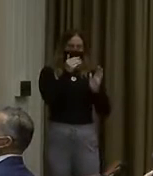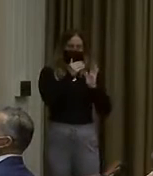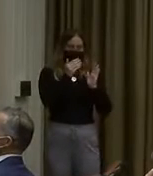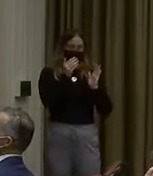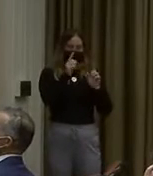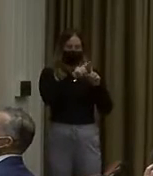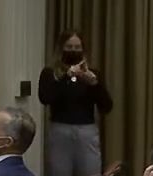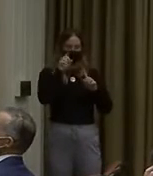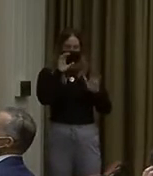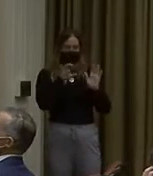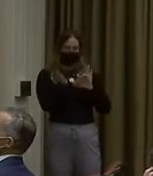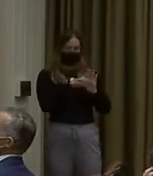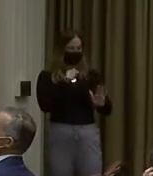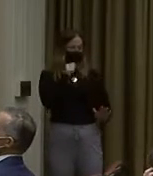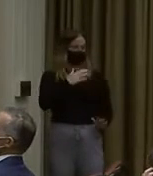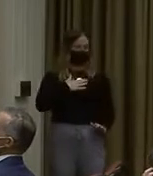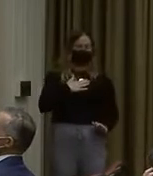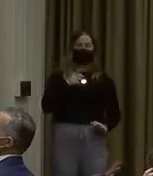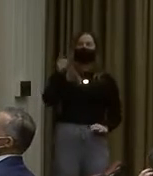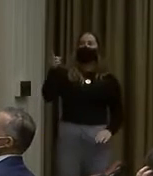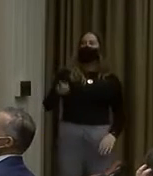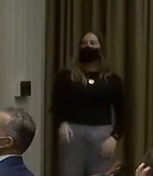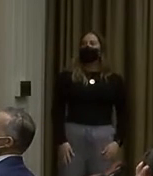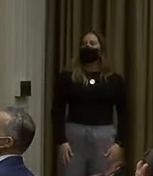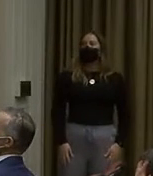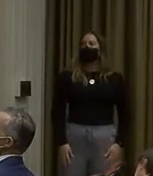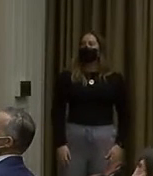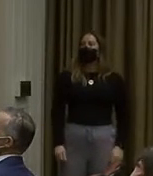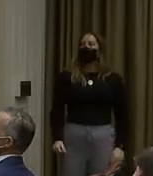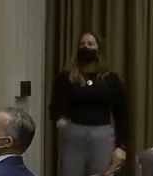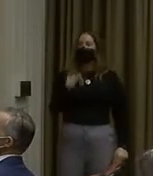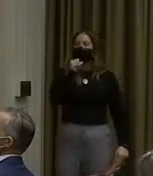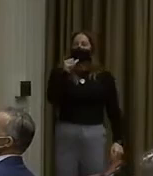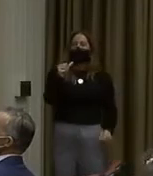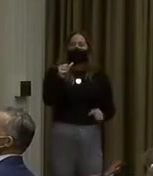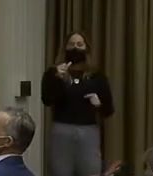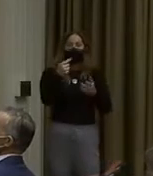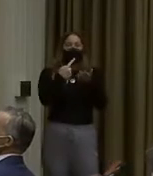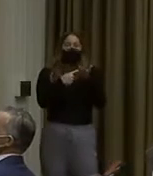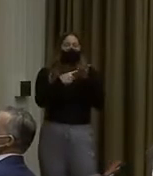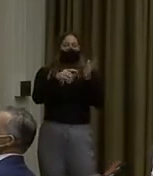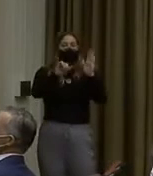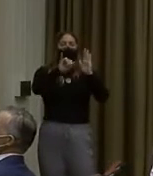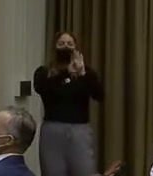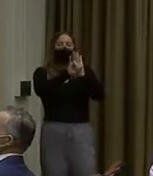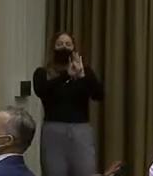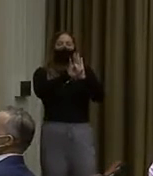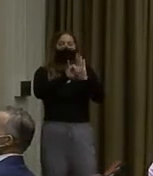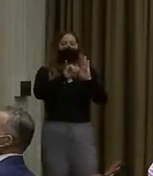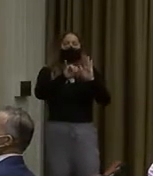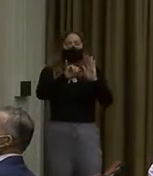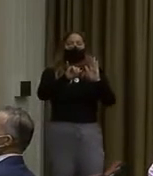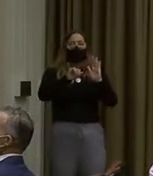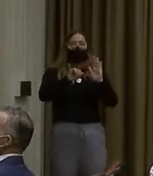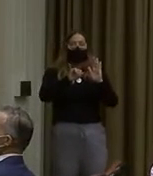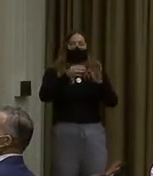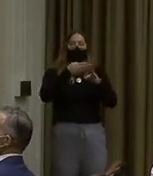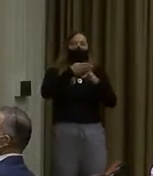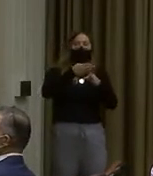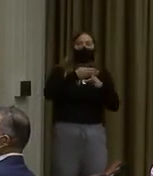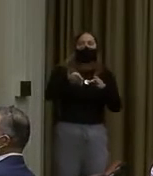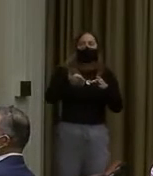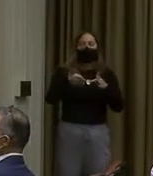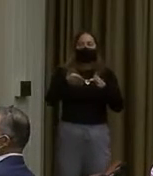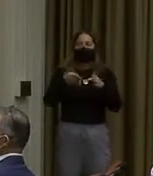if you look at that, it doesn't speak to identities of a profession or names of a profession. It really speaks